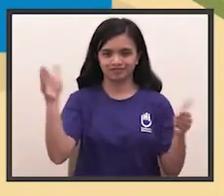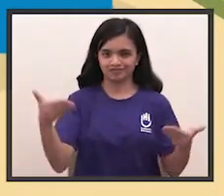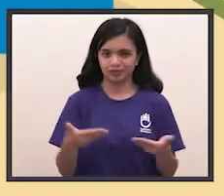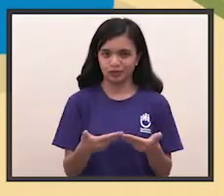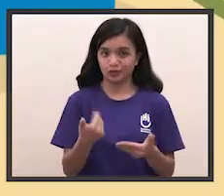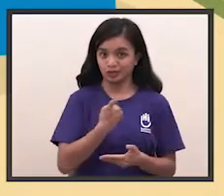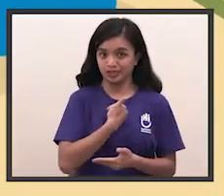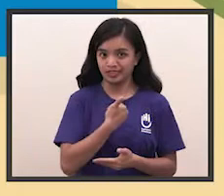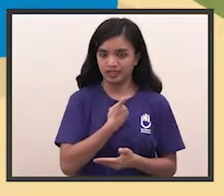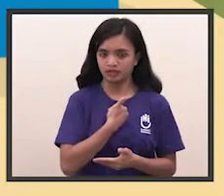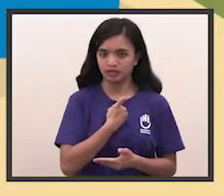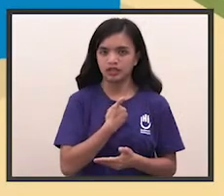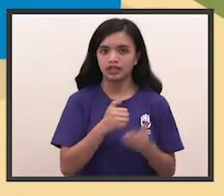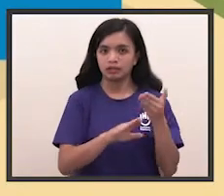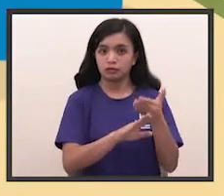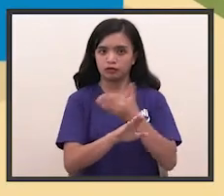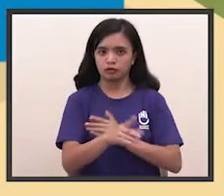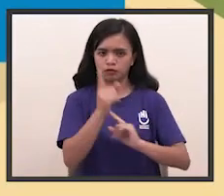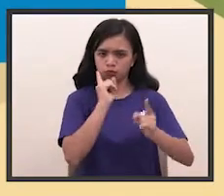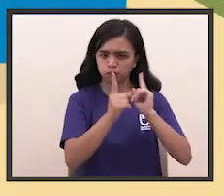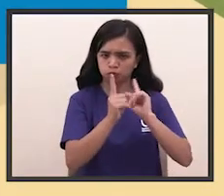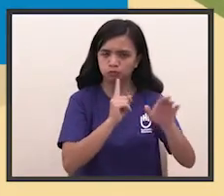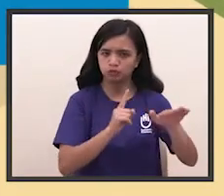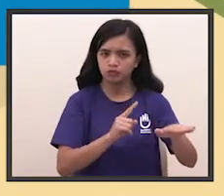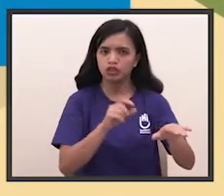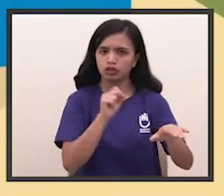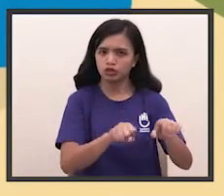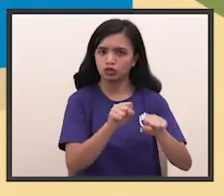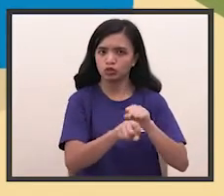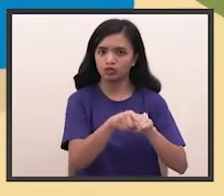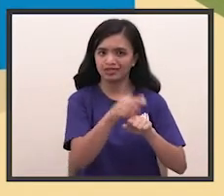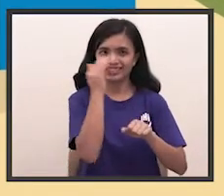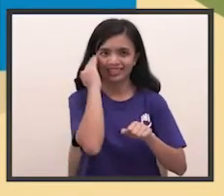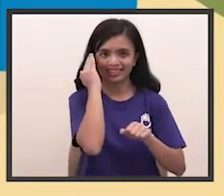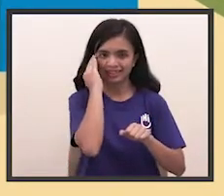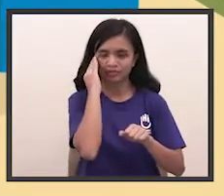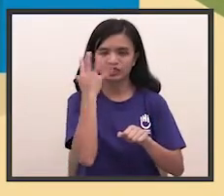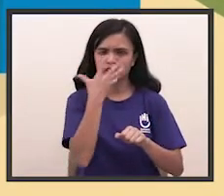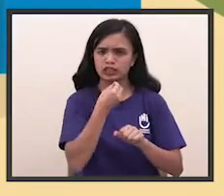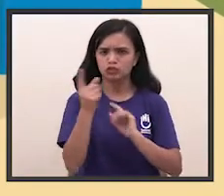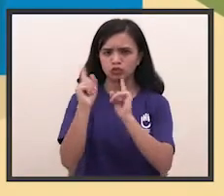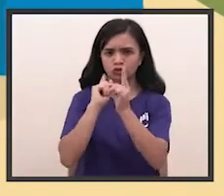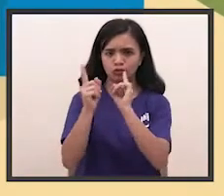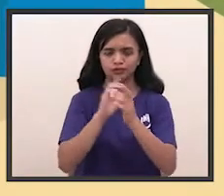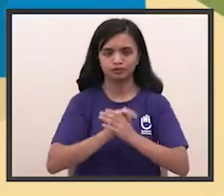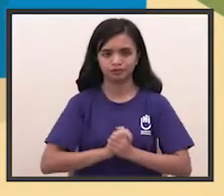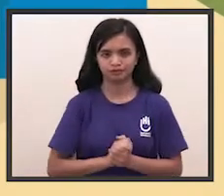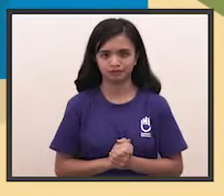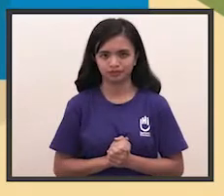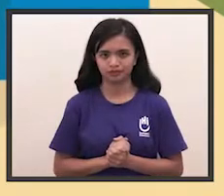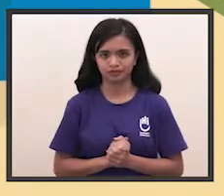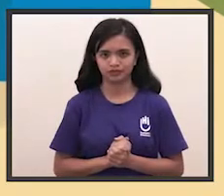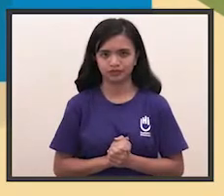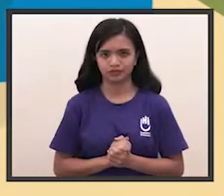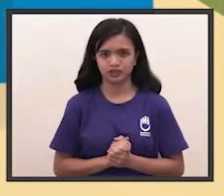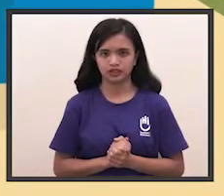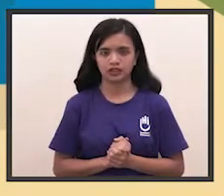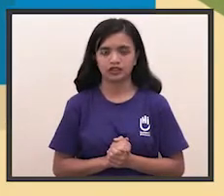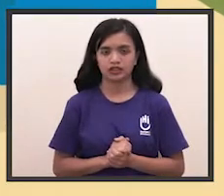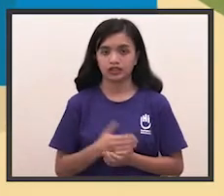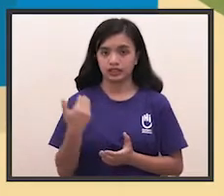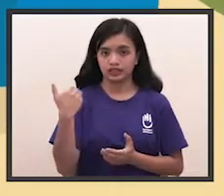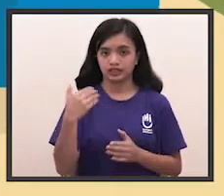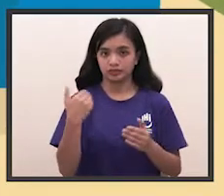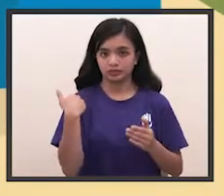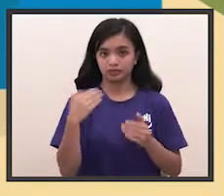State your name before speaking to the child for them to be informed of whom they are speaking to.